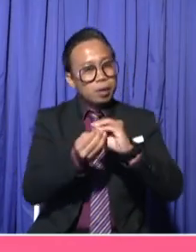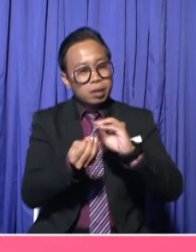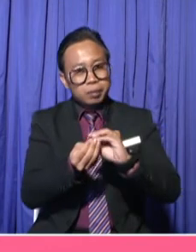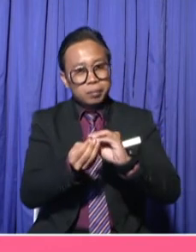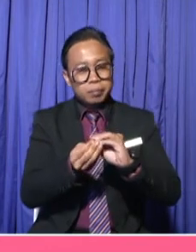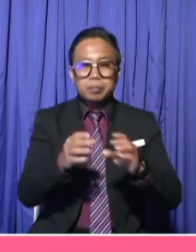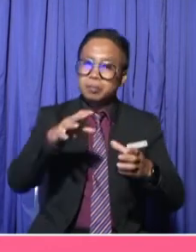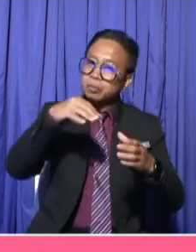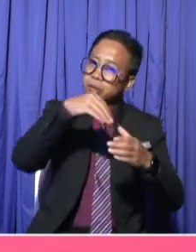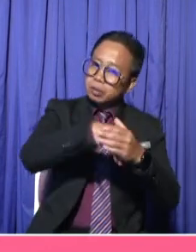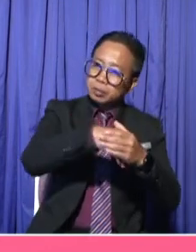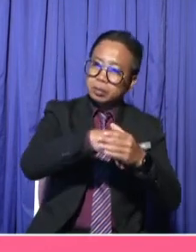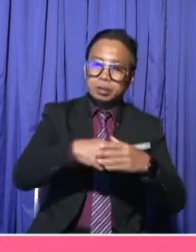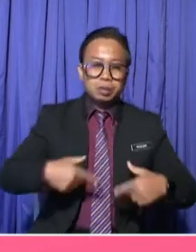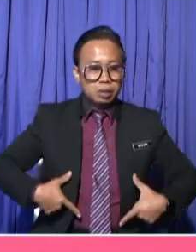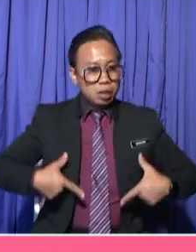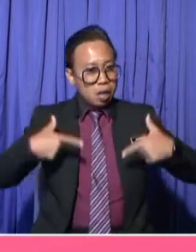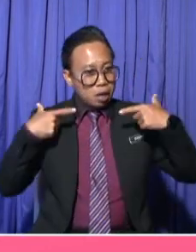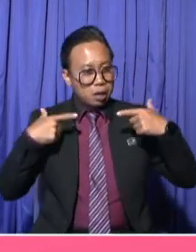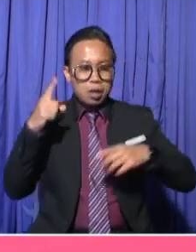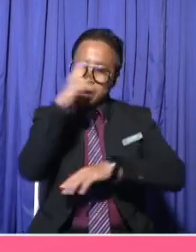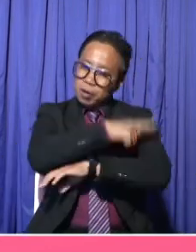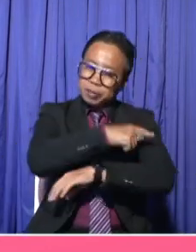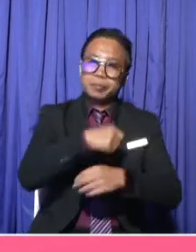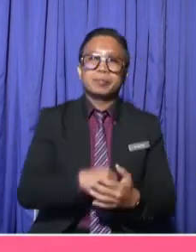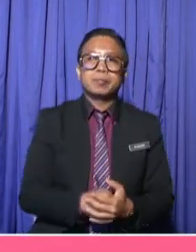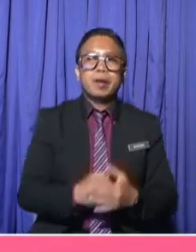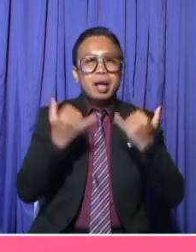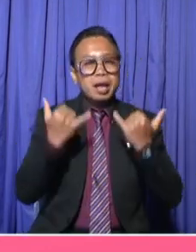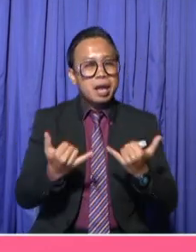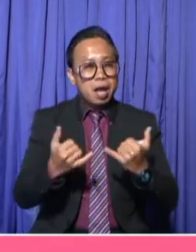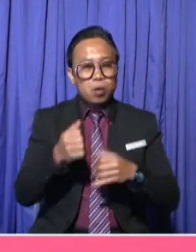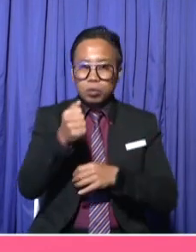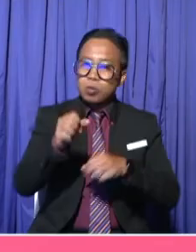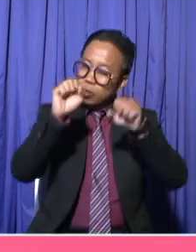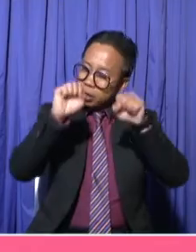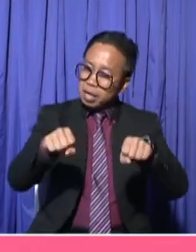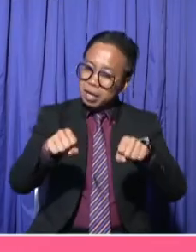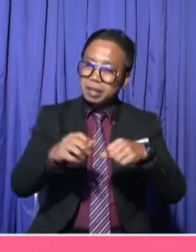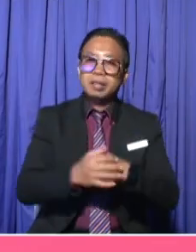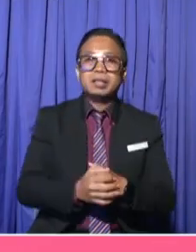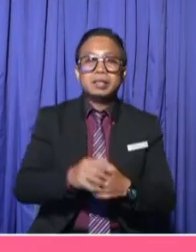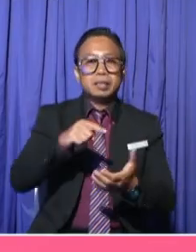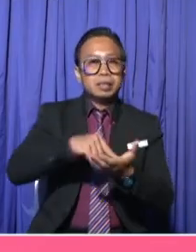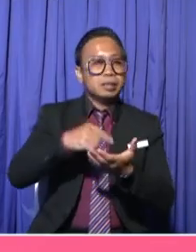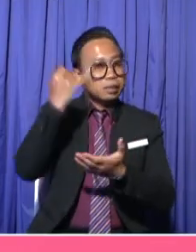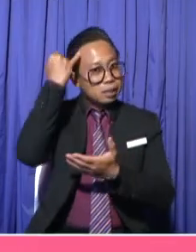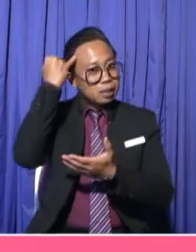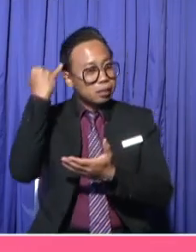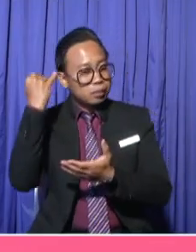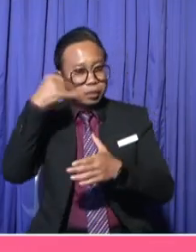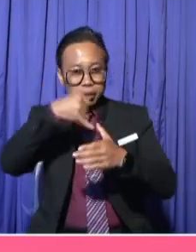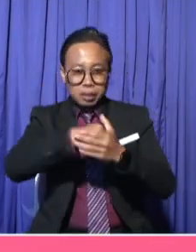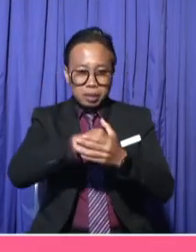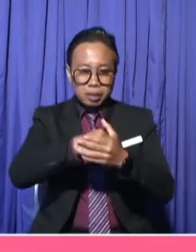involving the daily situation. Now, you can apply this knowledge in